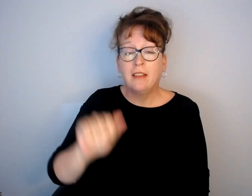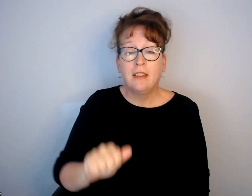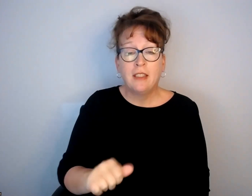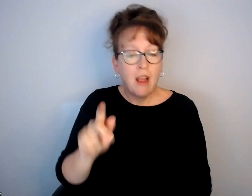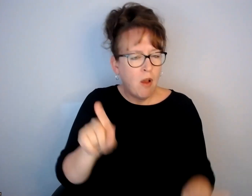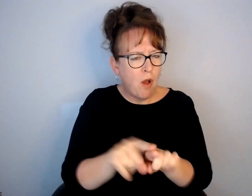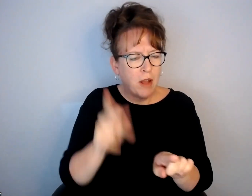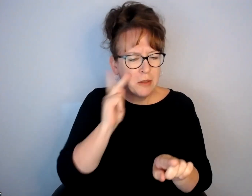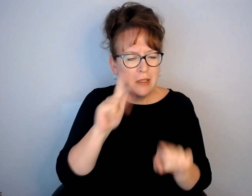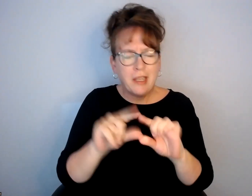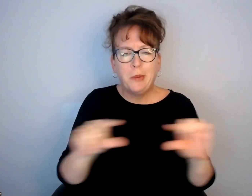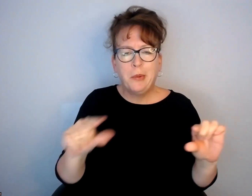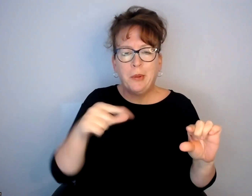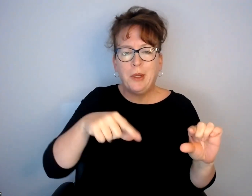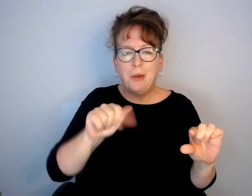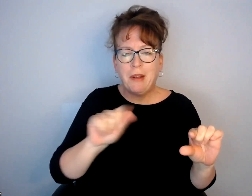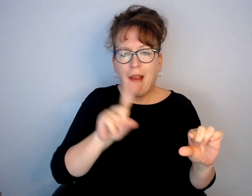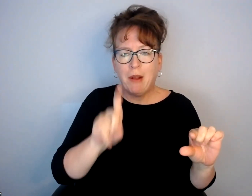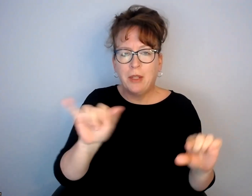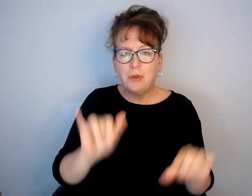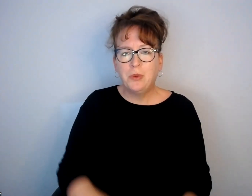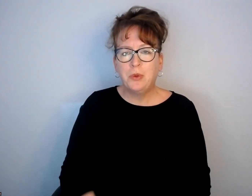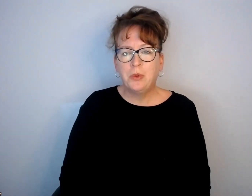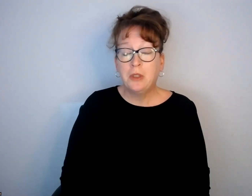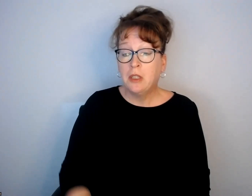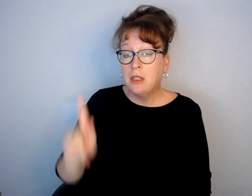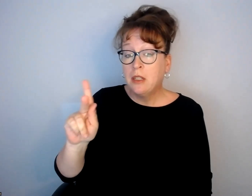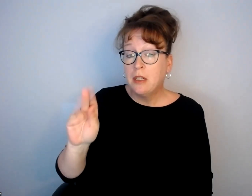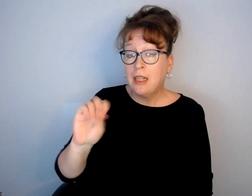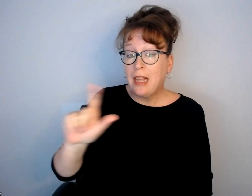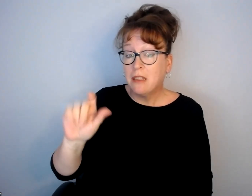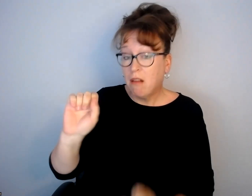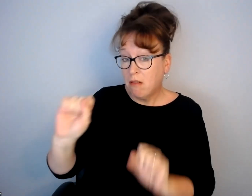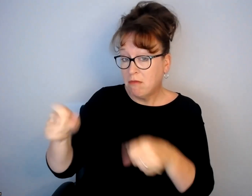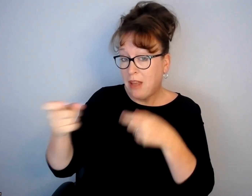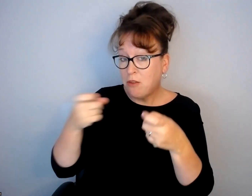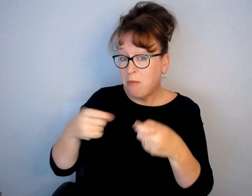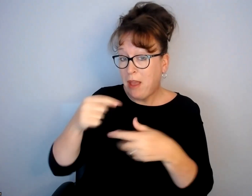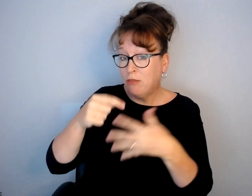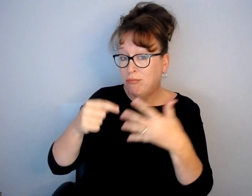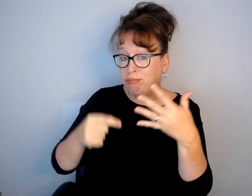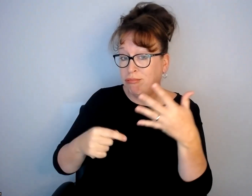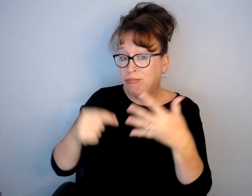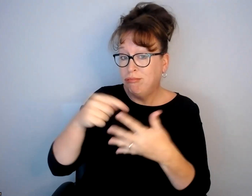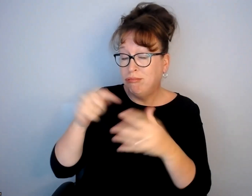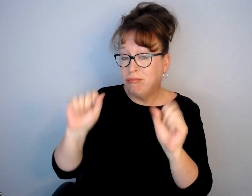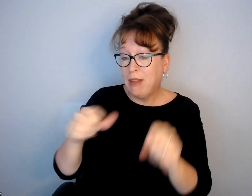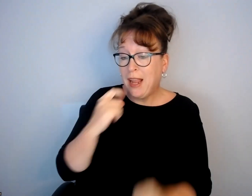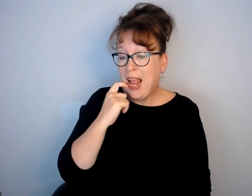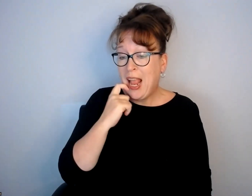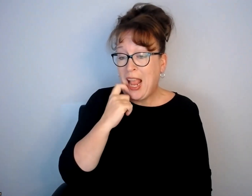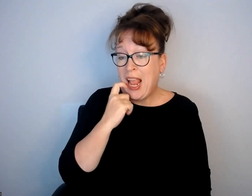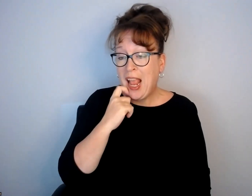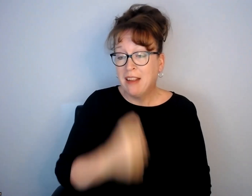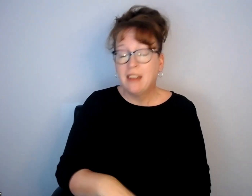written one. okay, maybe Kessel, maybe you can help me manage the raised hands and the Q&As, and I'll go with